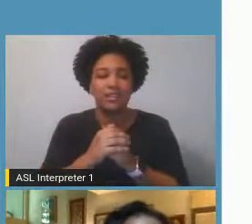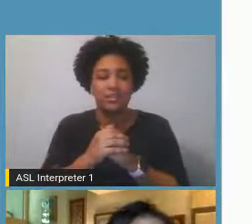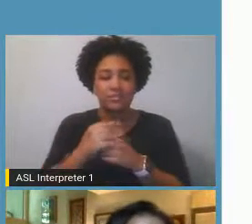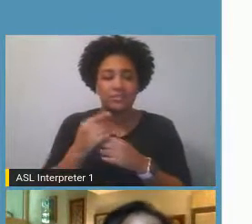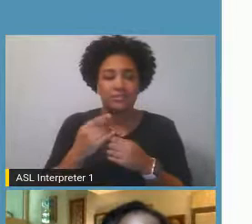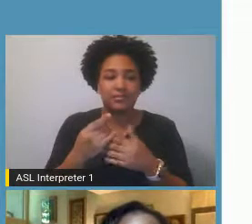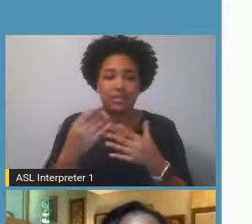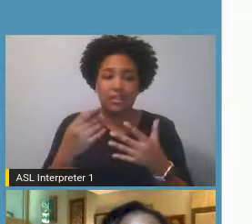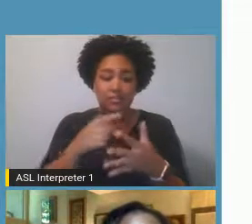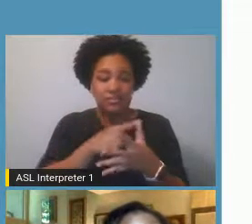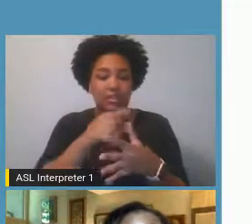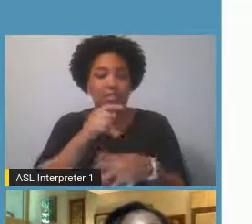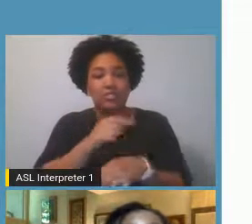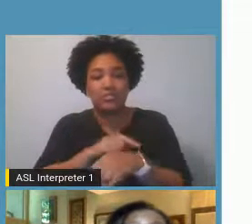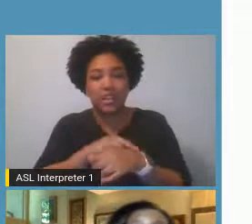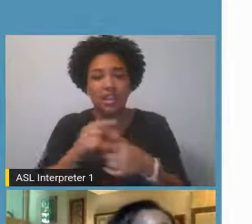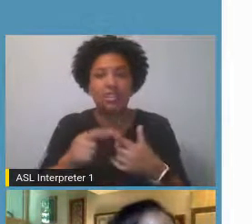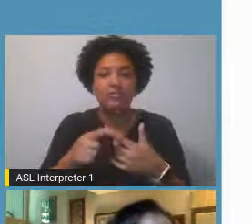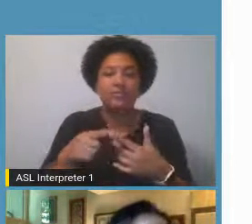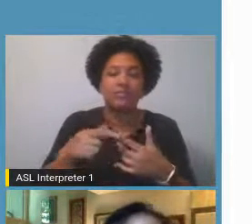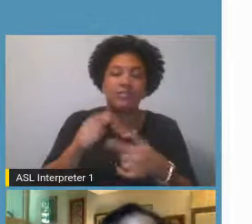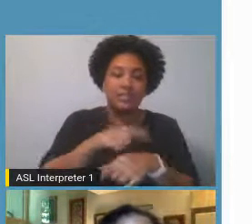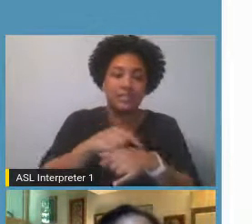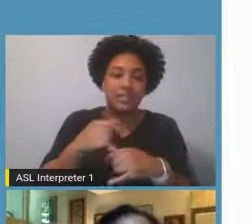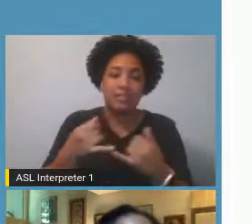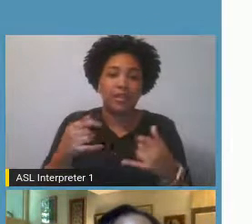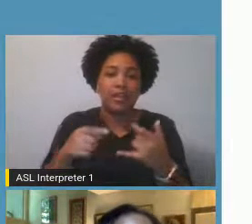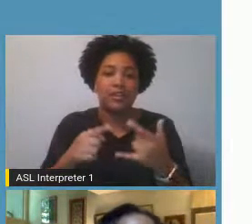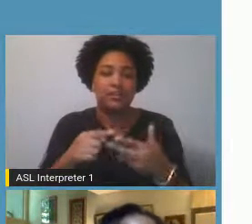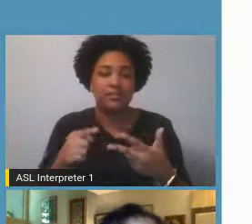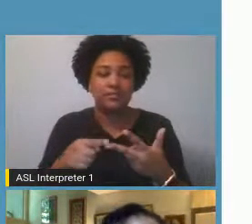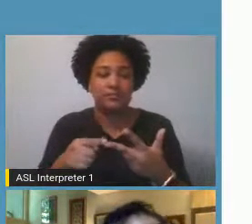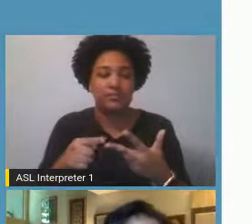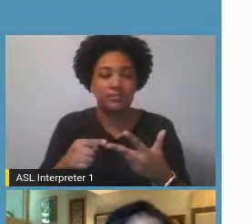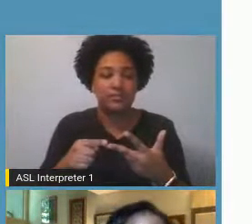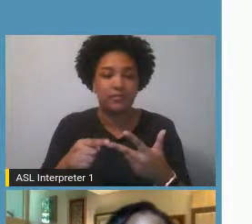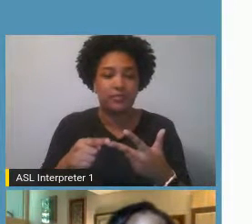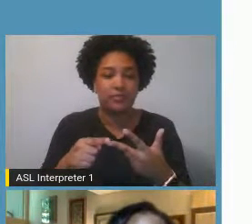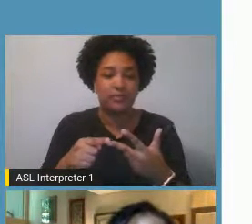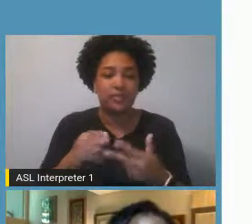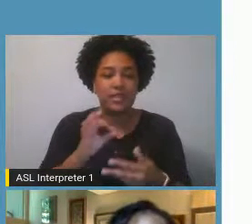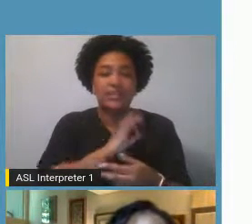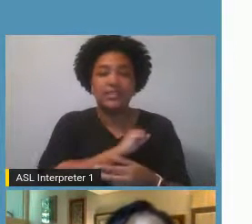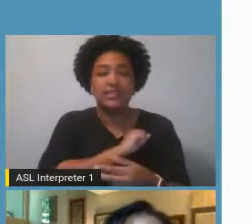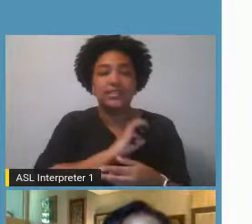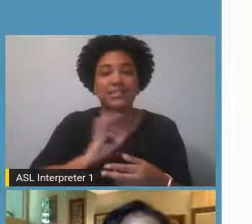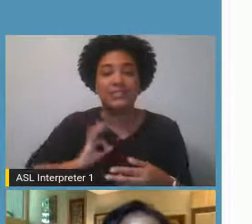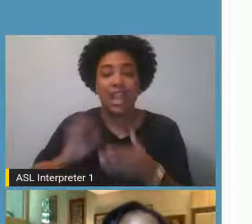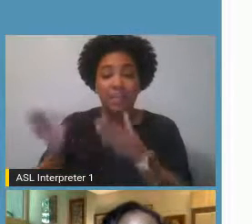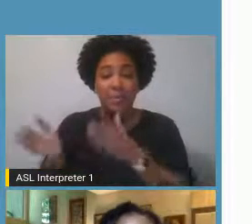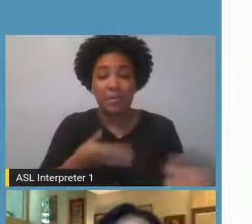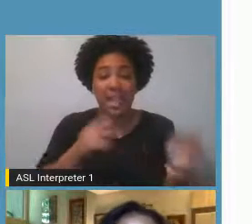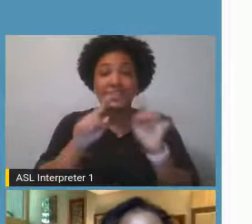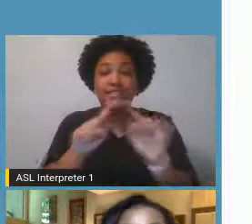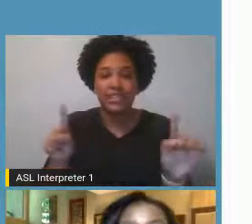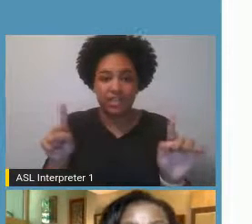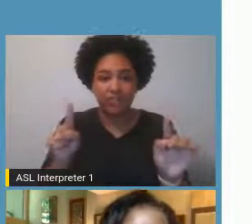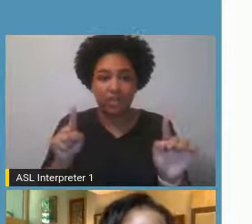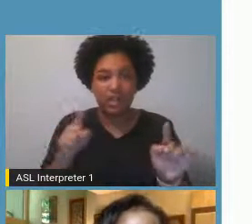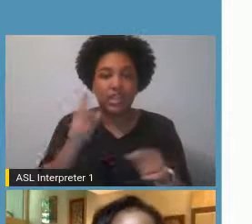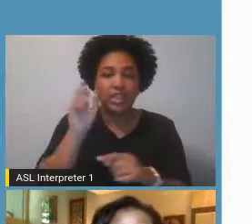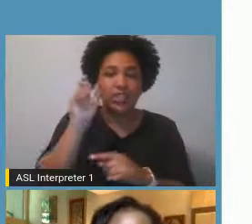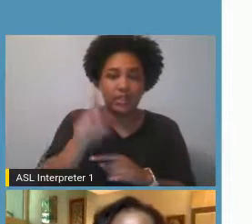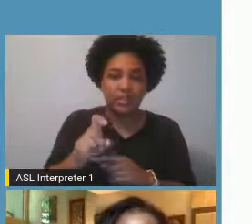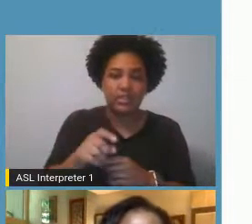time and what your timeline is. And be sure to establish a separate staffing plan to support digitization that's different from